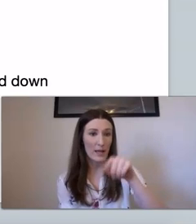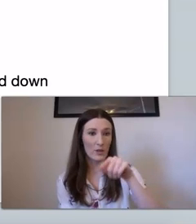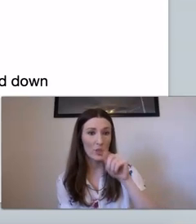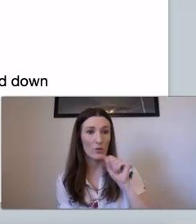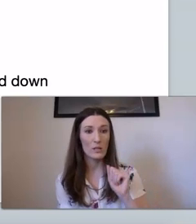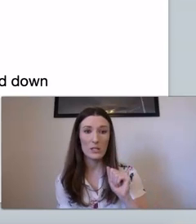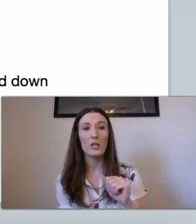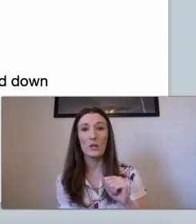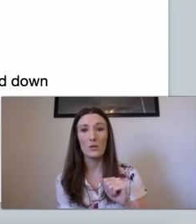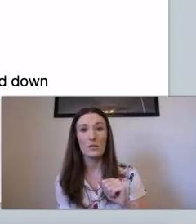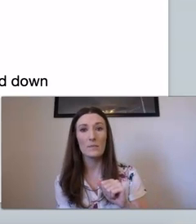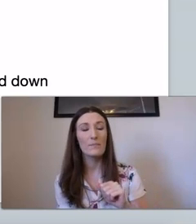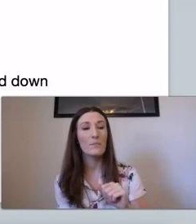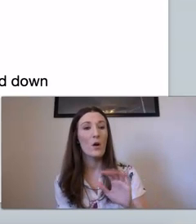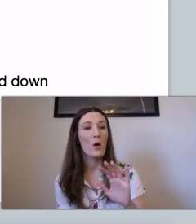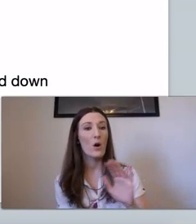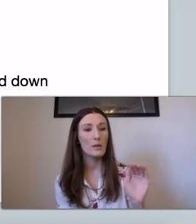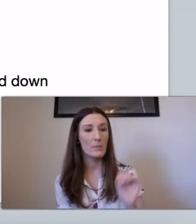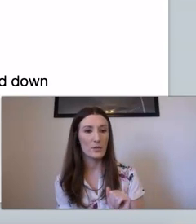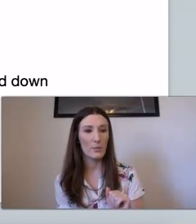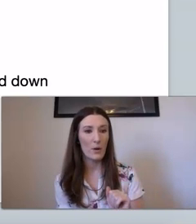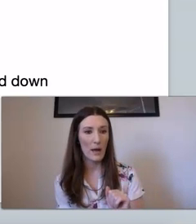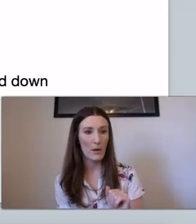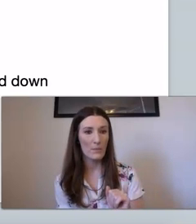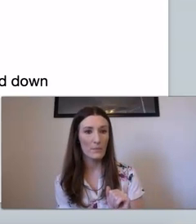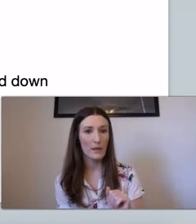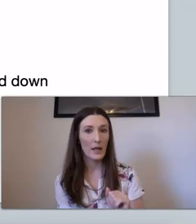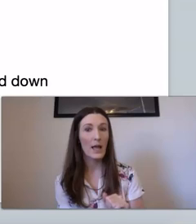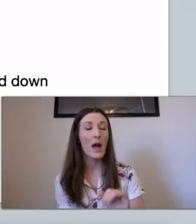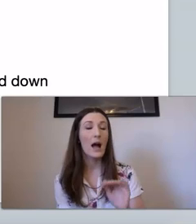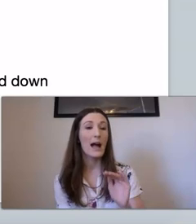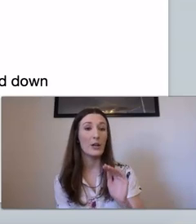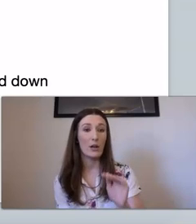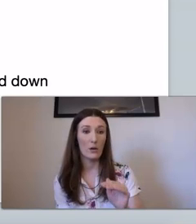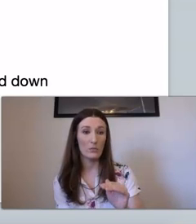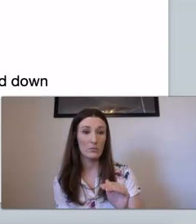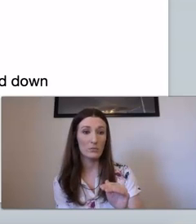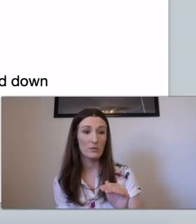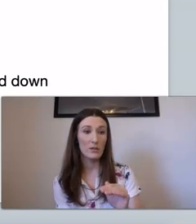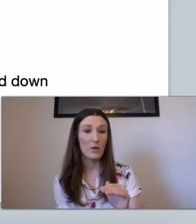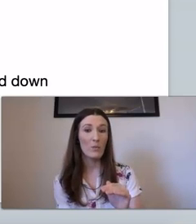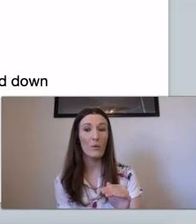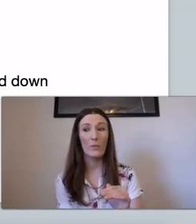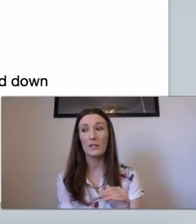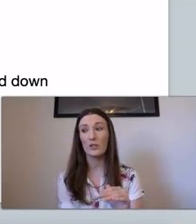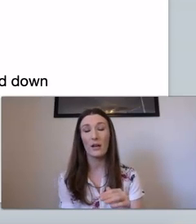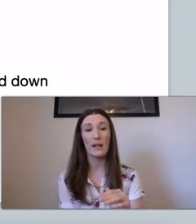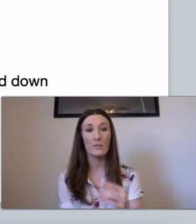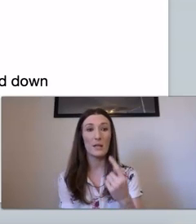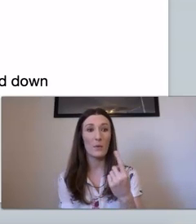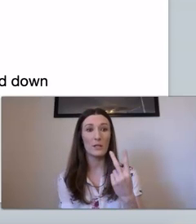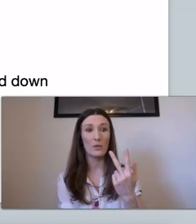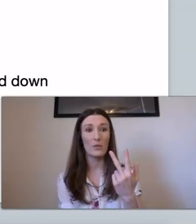Either way you want to use, all numbers are palm out. Okay. I know when we